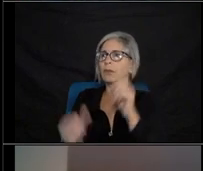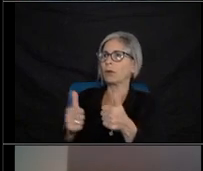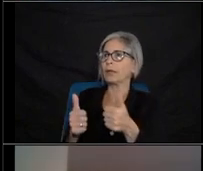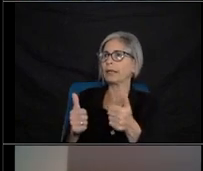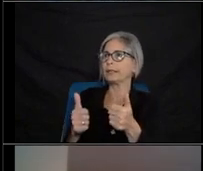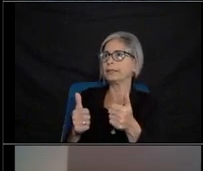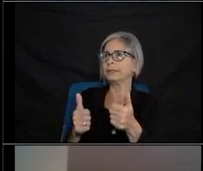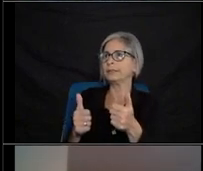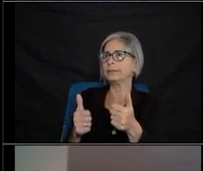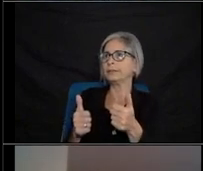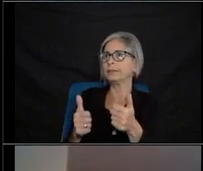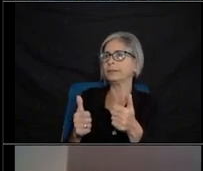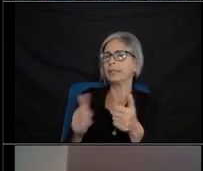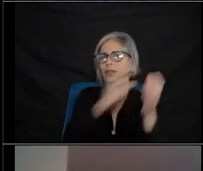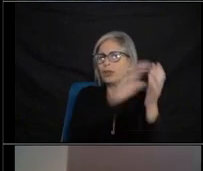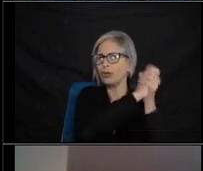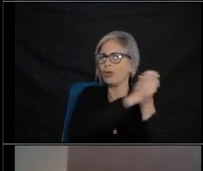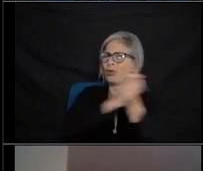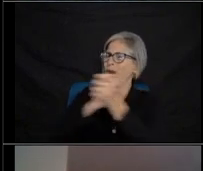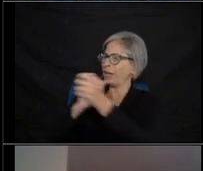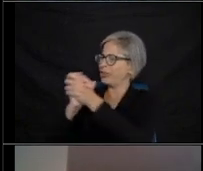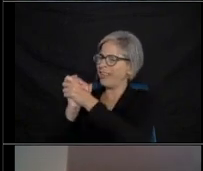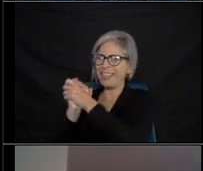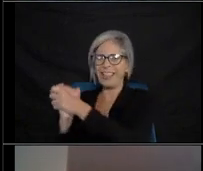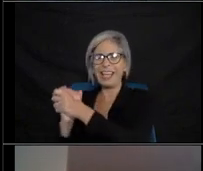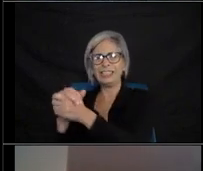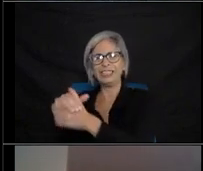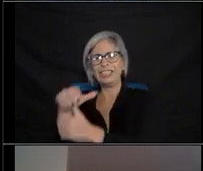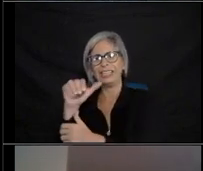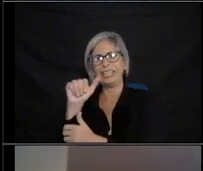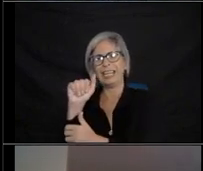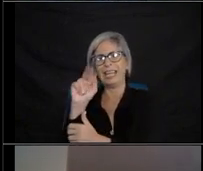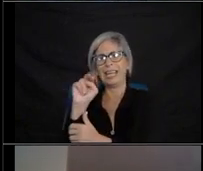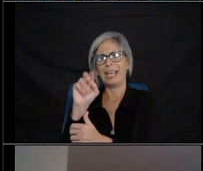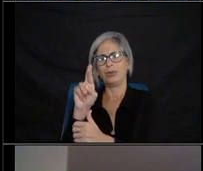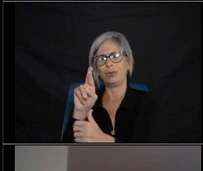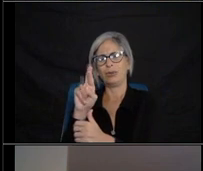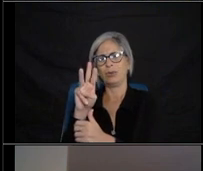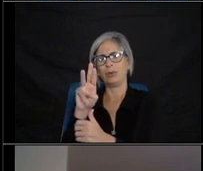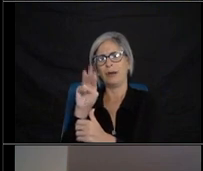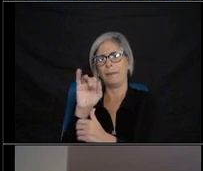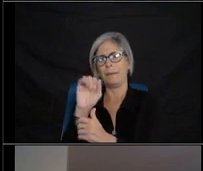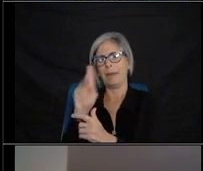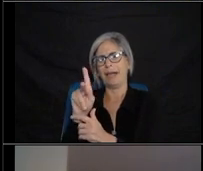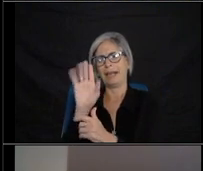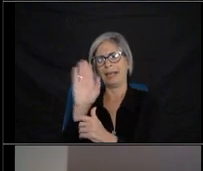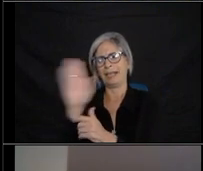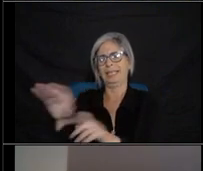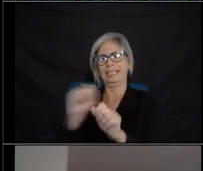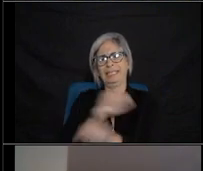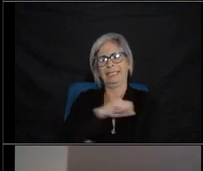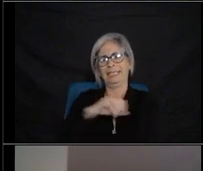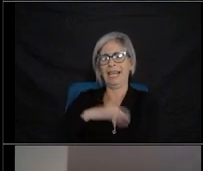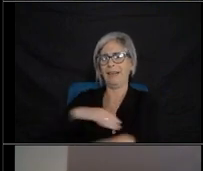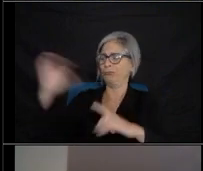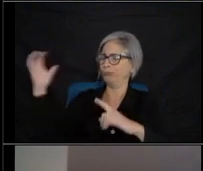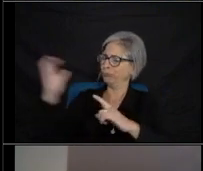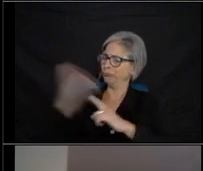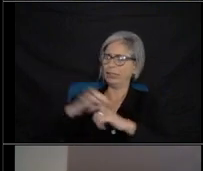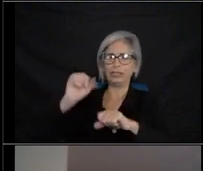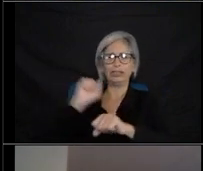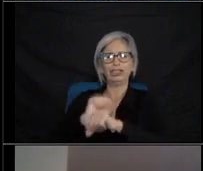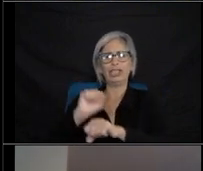to congratulate Andrew Mack and his staff on an outstanding job. I was able